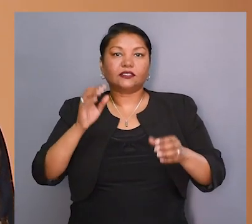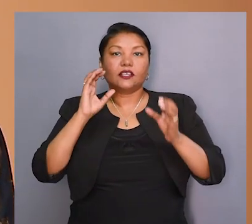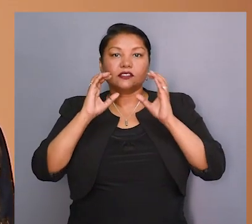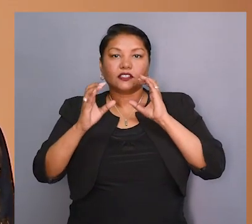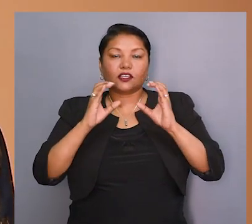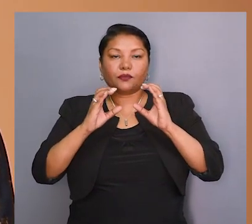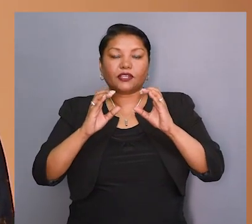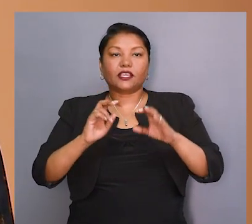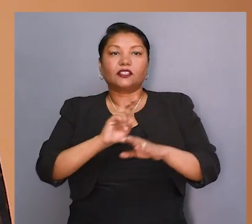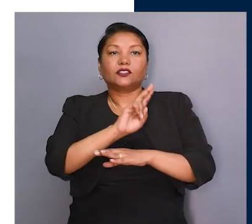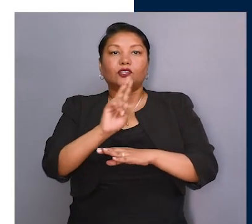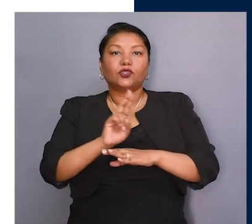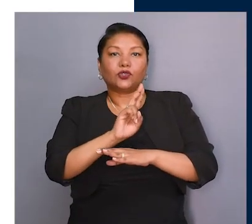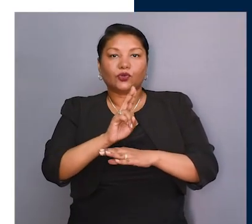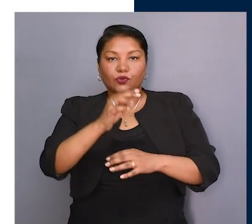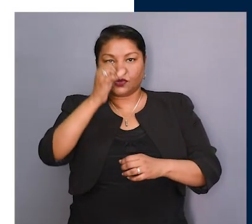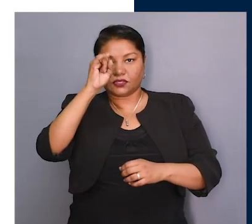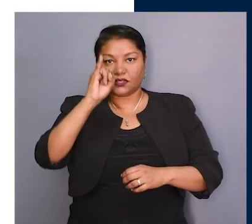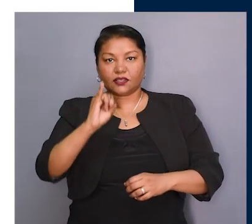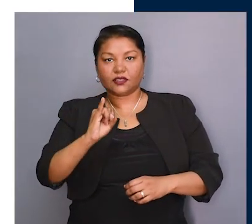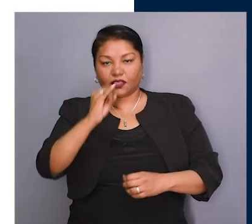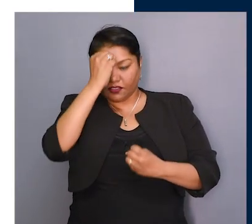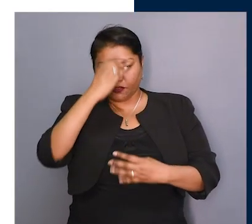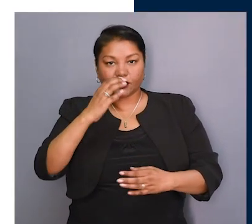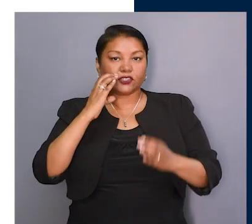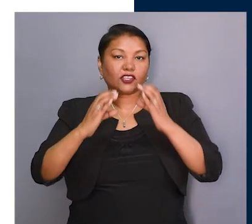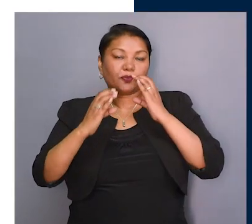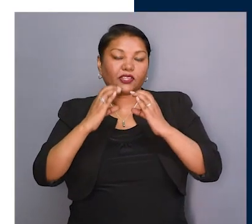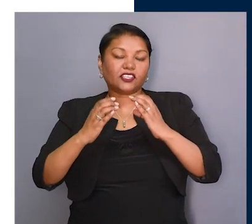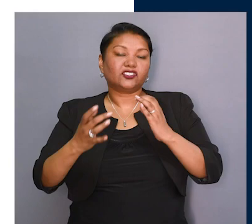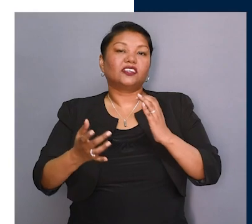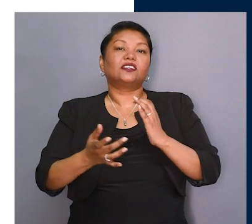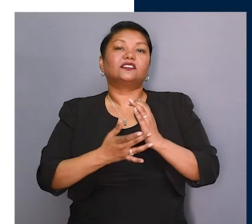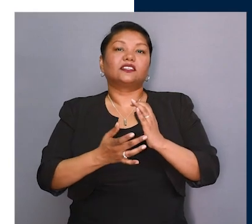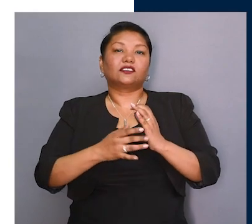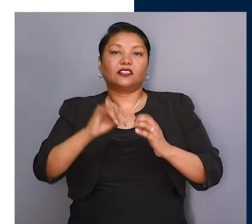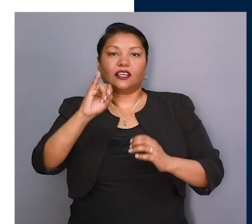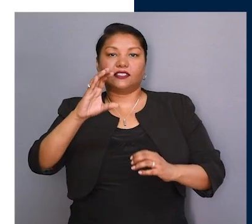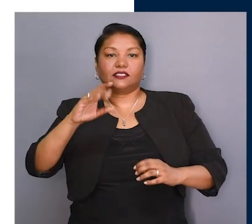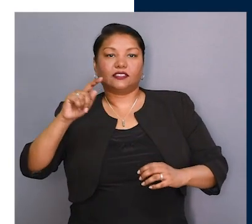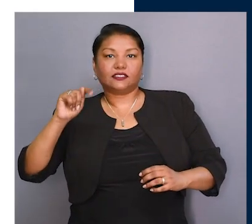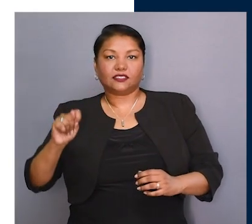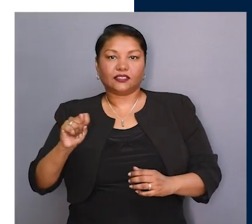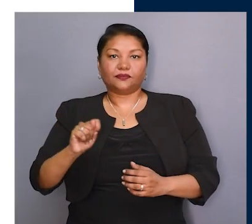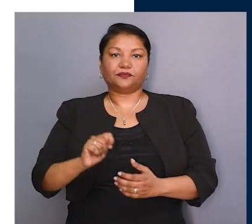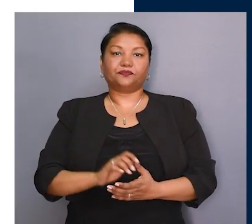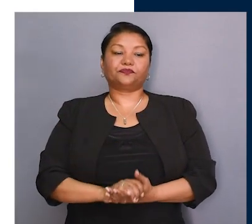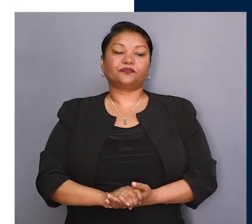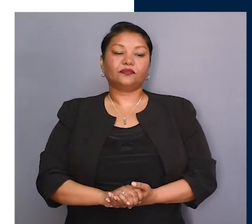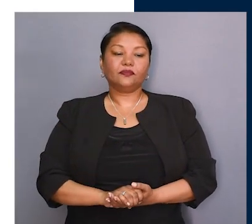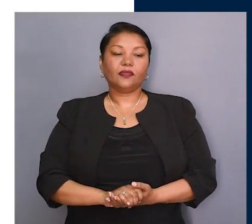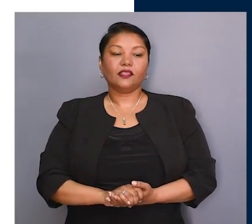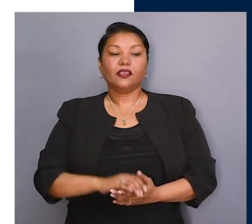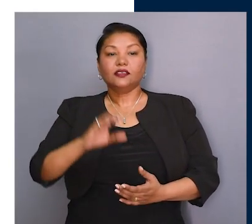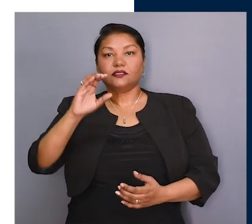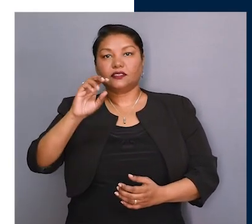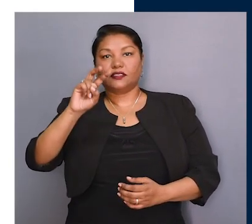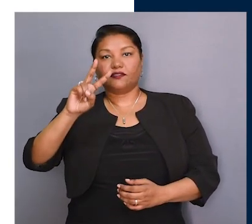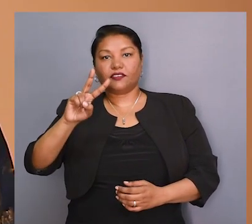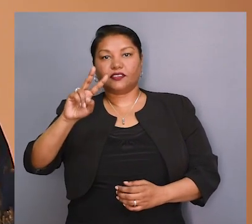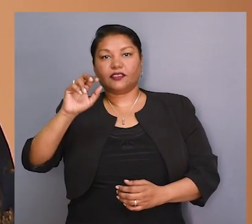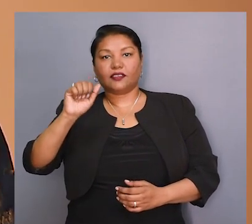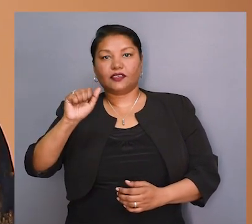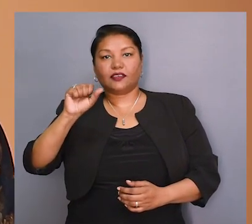disabilities have the access envisioned by the United Nations Convention. CVAS is